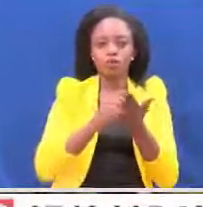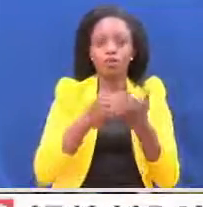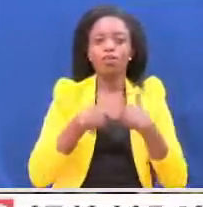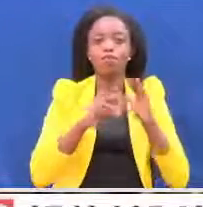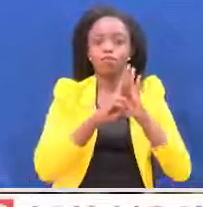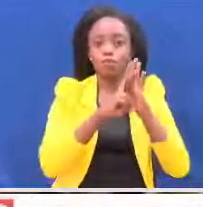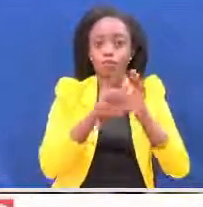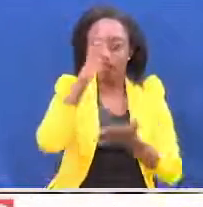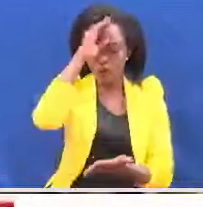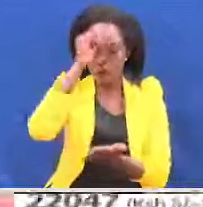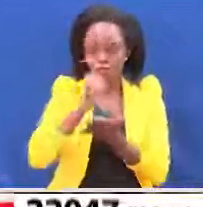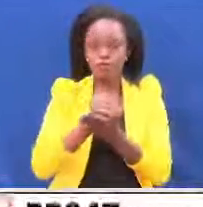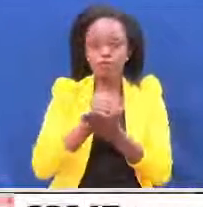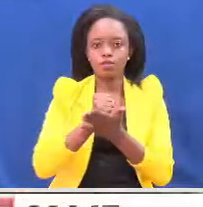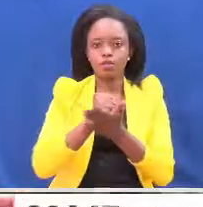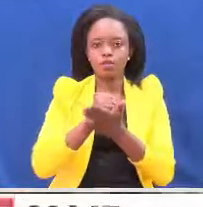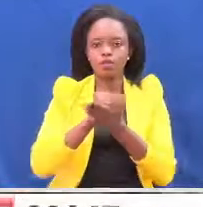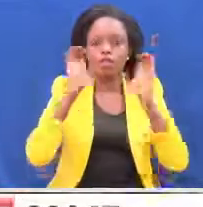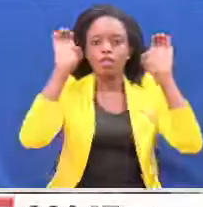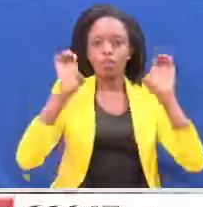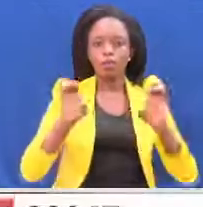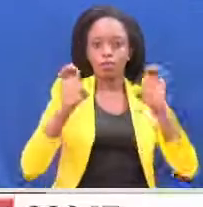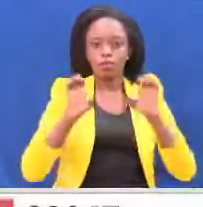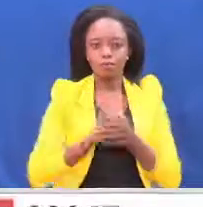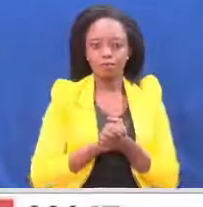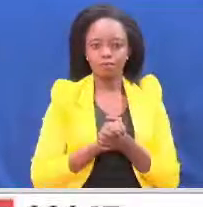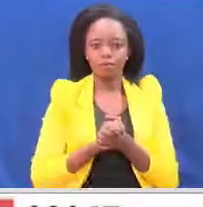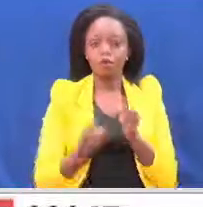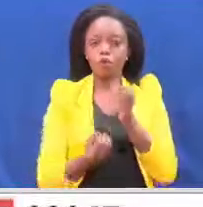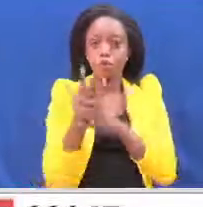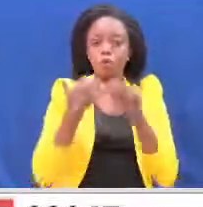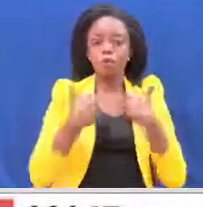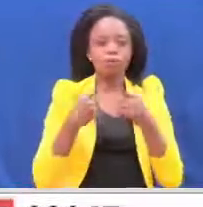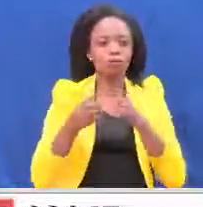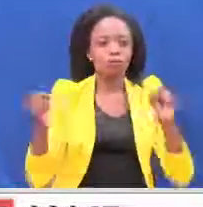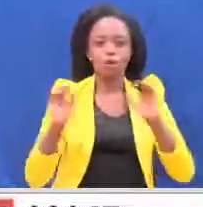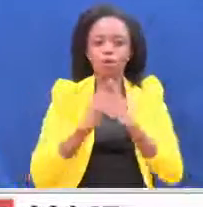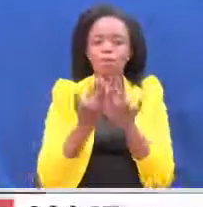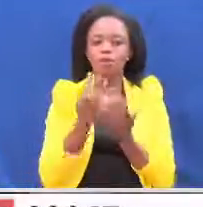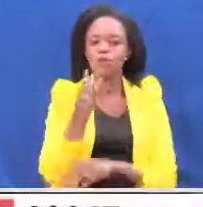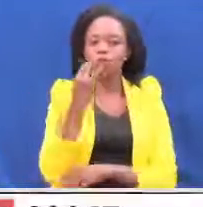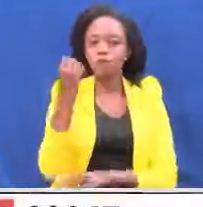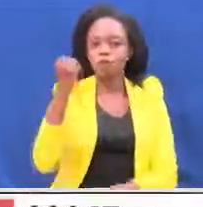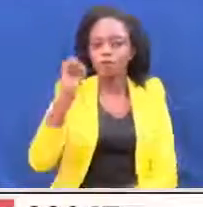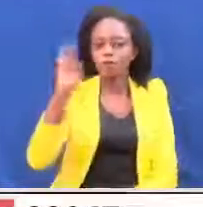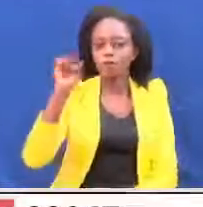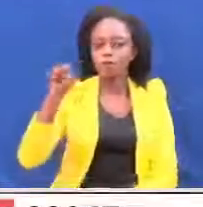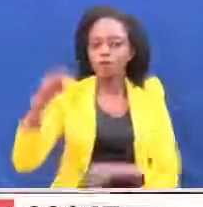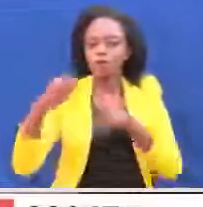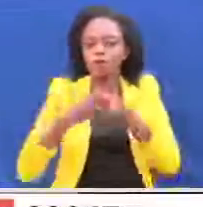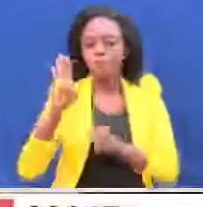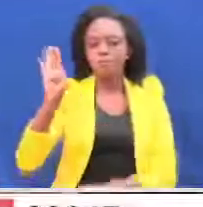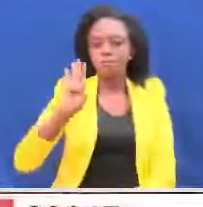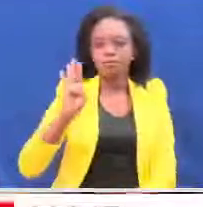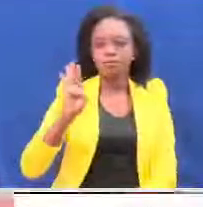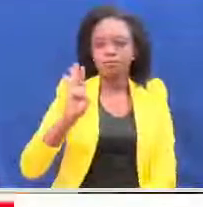representative office in Ethiopia. Equity reported a 30% growth in its loan book to 453.9 billion